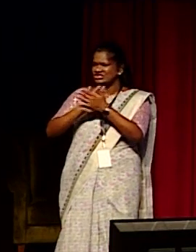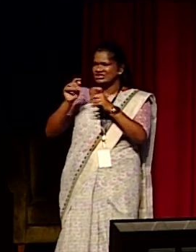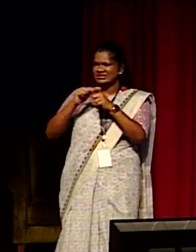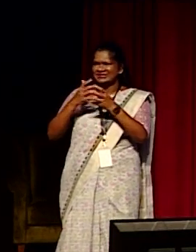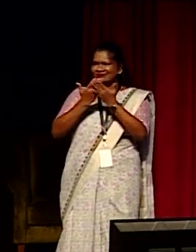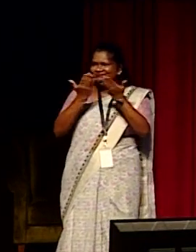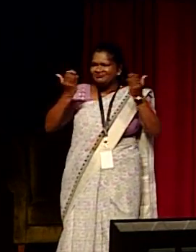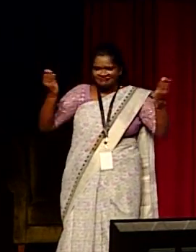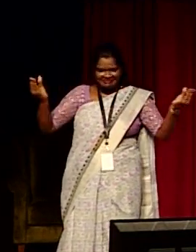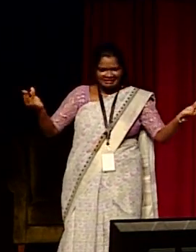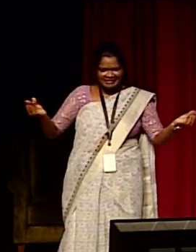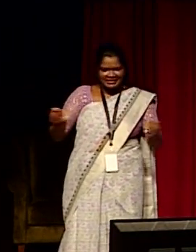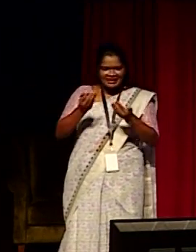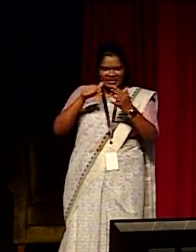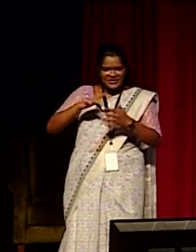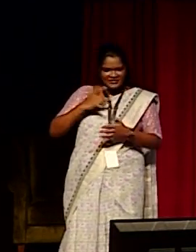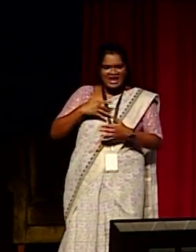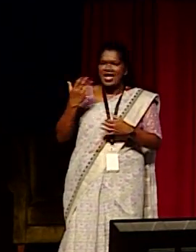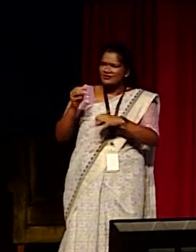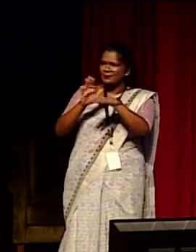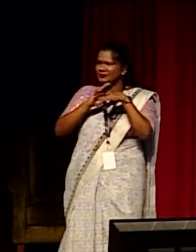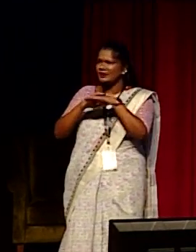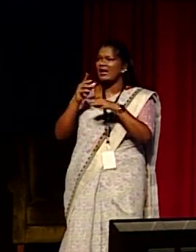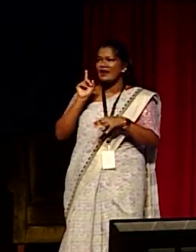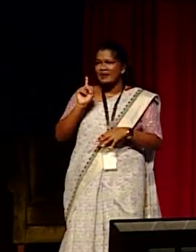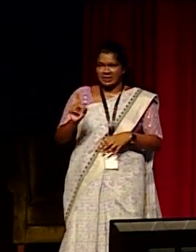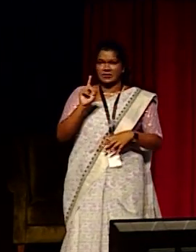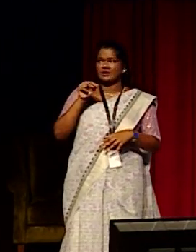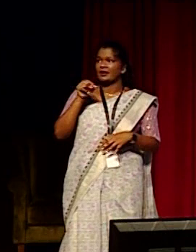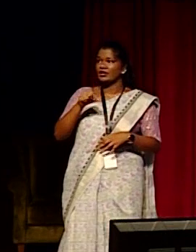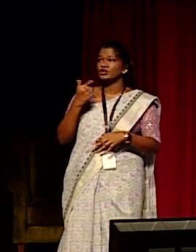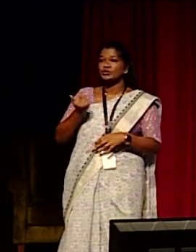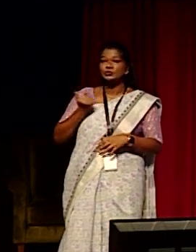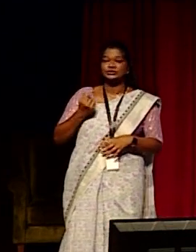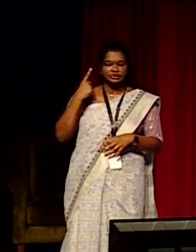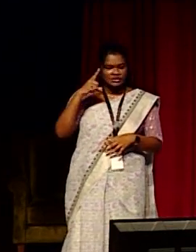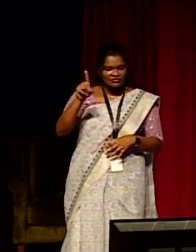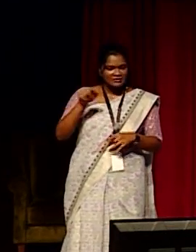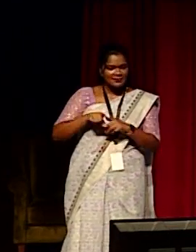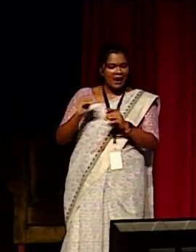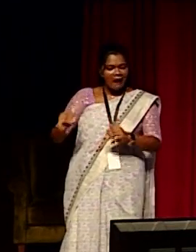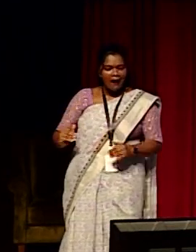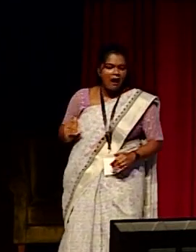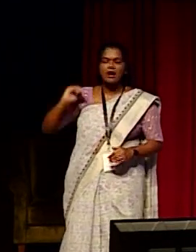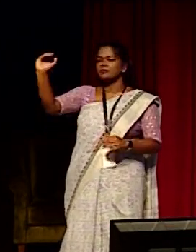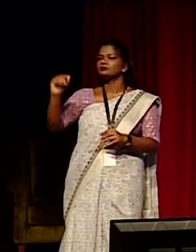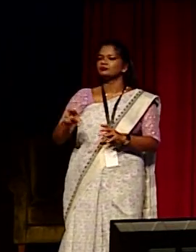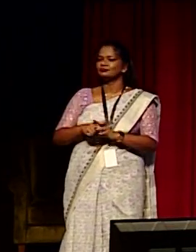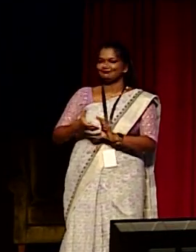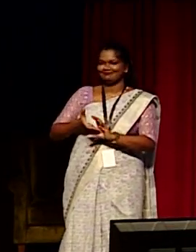At BMVSS, the Jaipur Foot Organization, we pioneered the use of high-density polyethylene